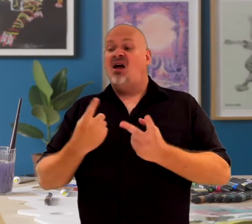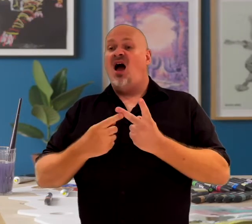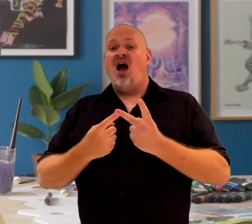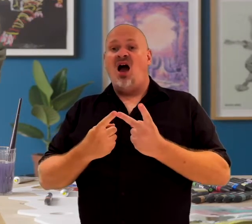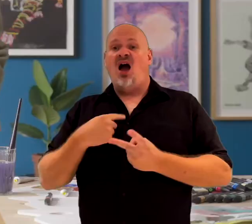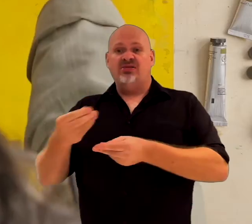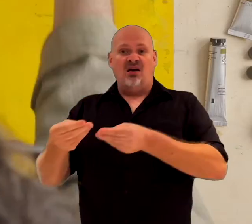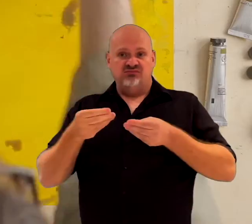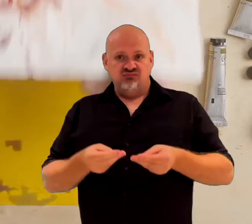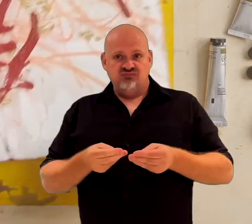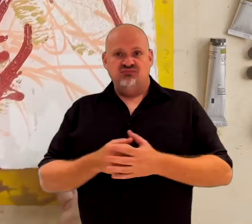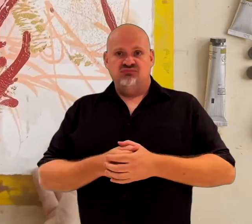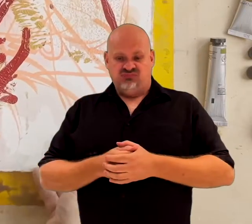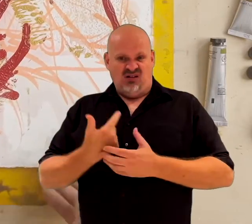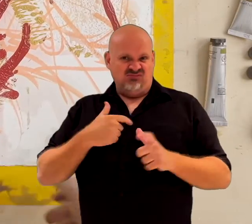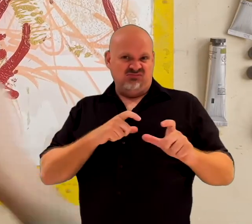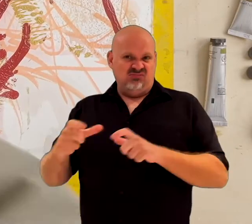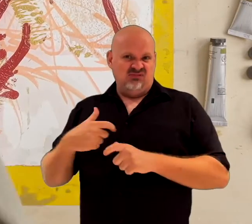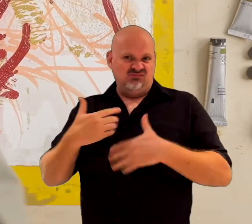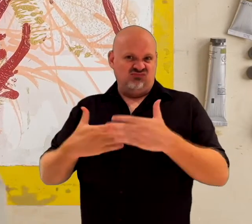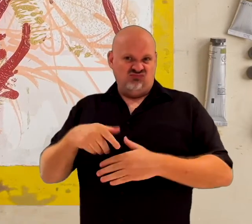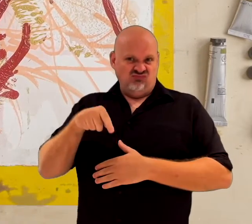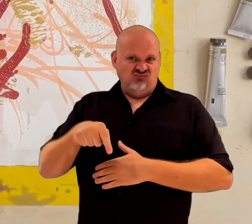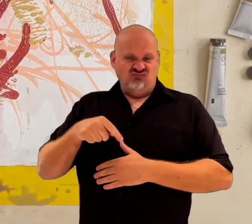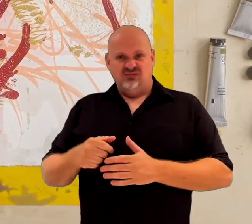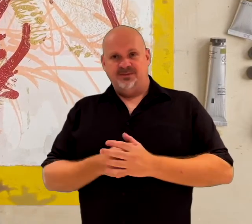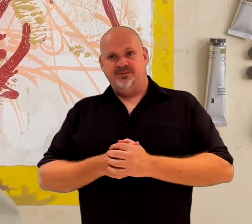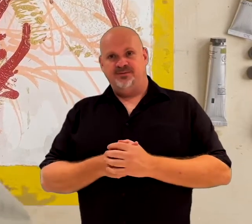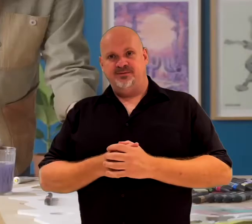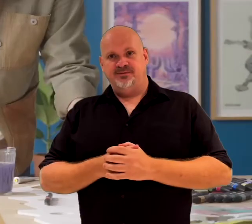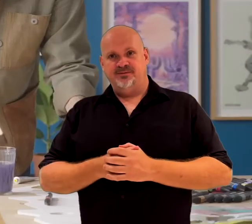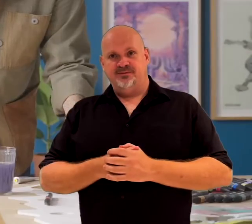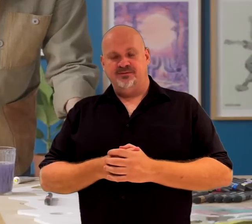and just pull out another one. Let's keep working on that. You know,